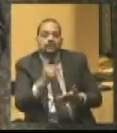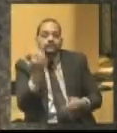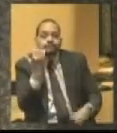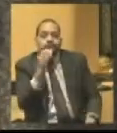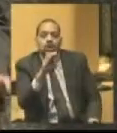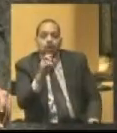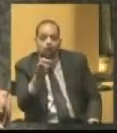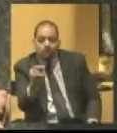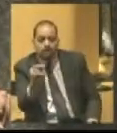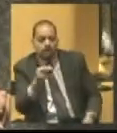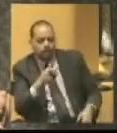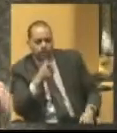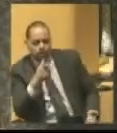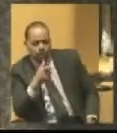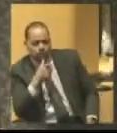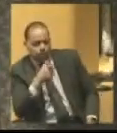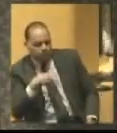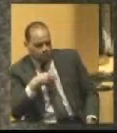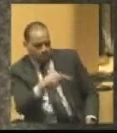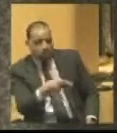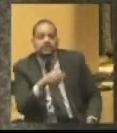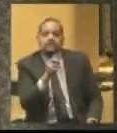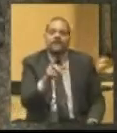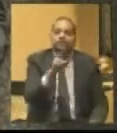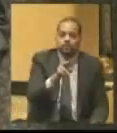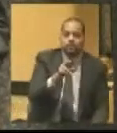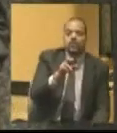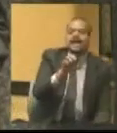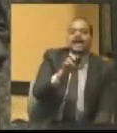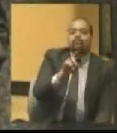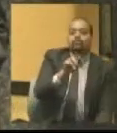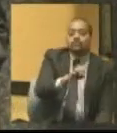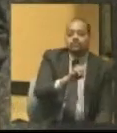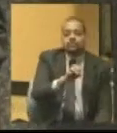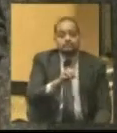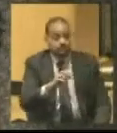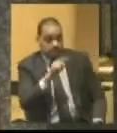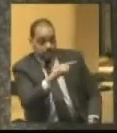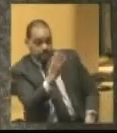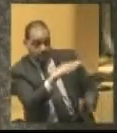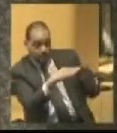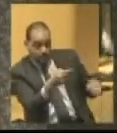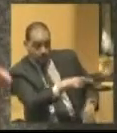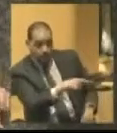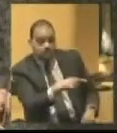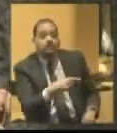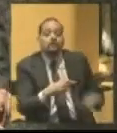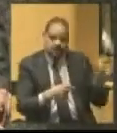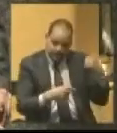sir. Is that his house yonder? Yes, massa. Is he good to you? Not mighty good,